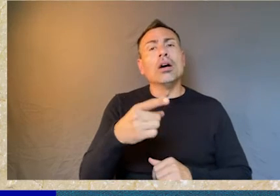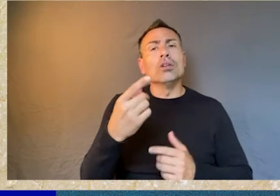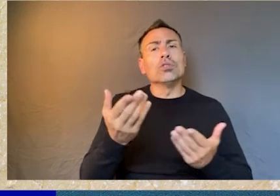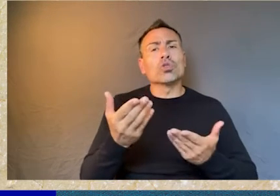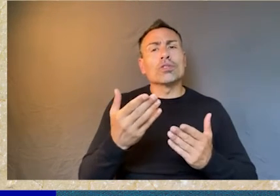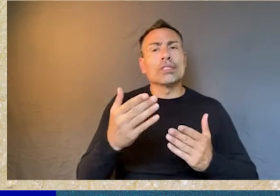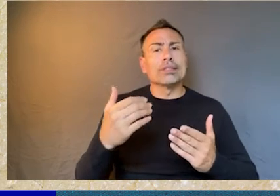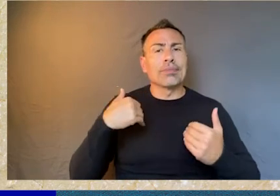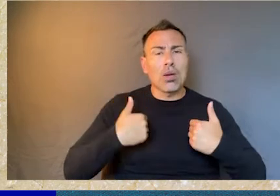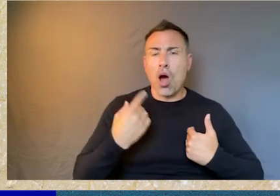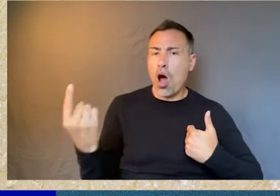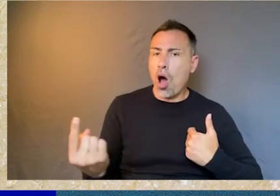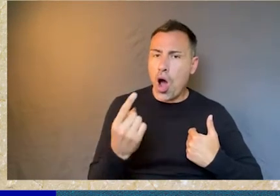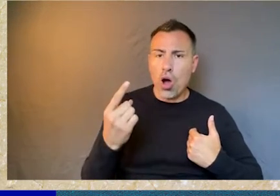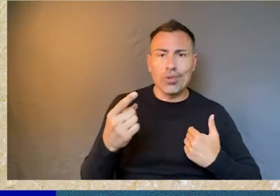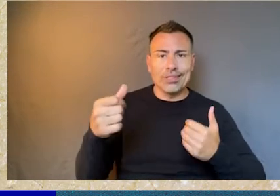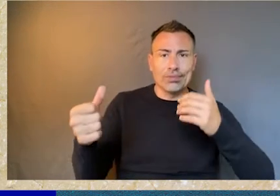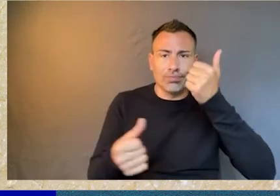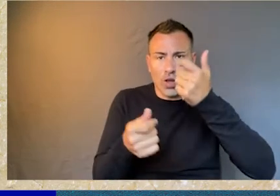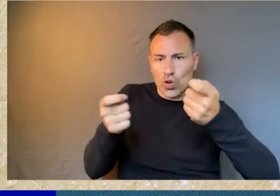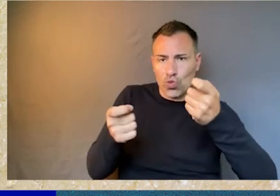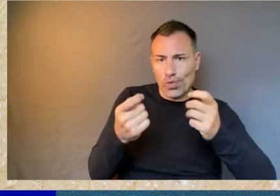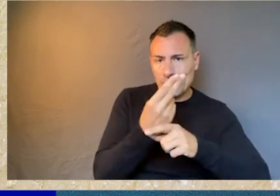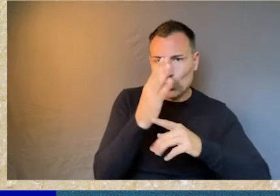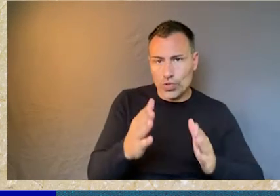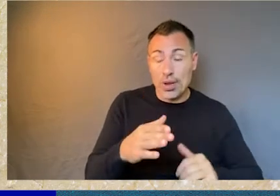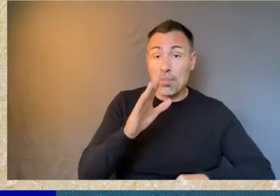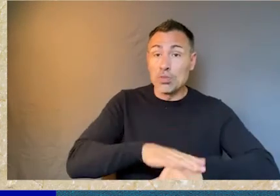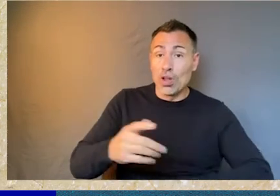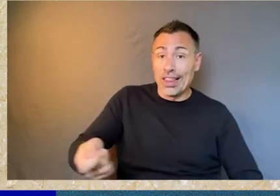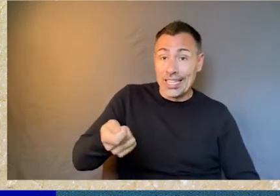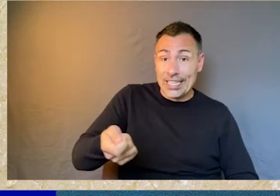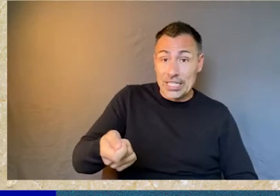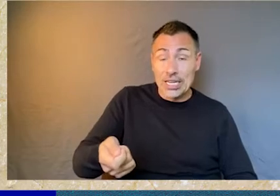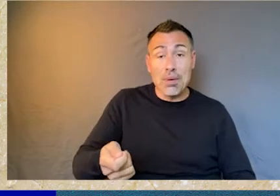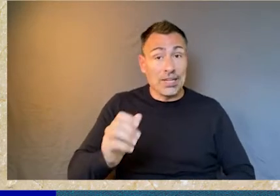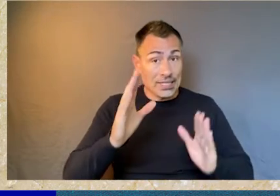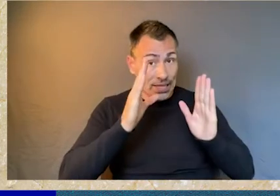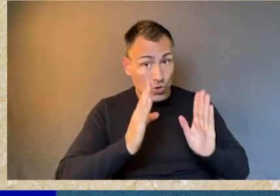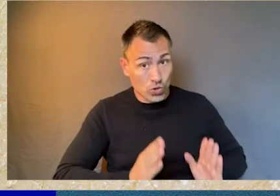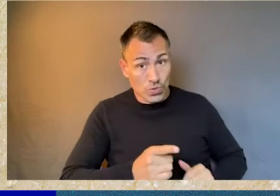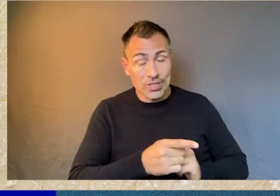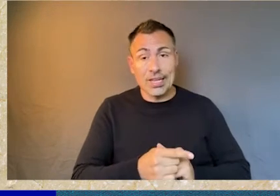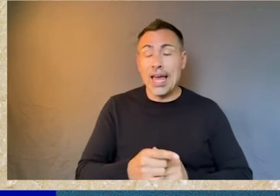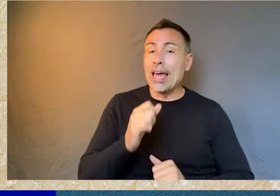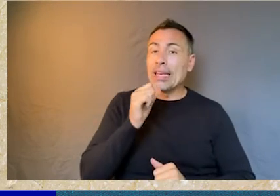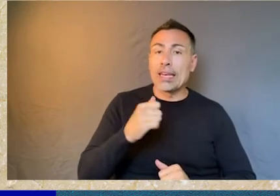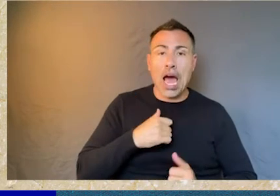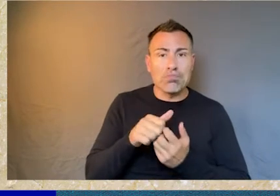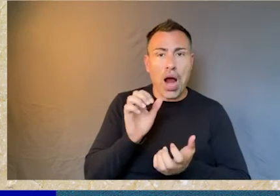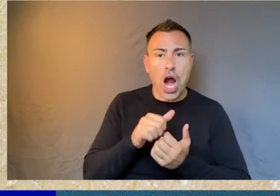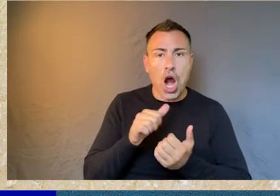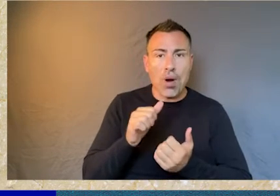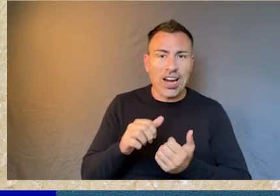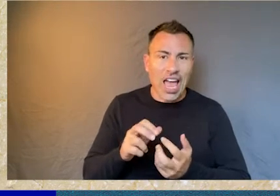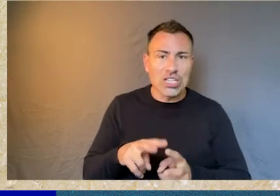must be on a leash, listen to its person, and not bark or jump. A service animal can only be barred if